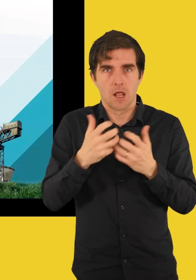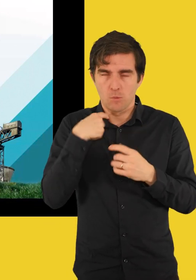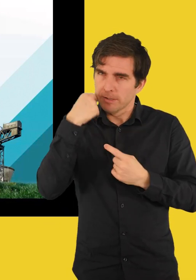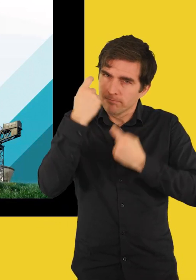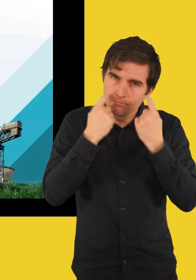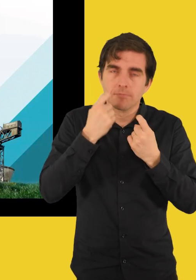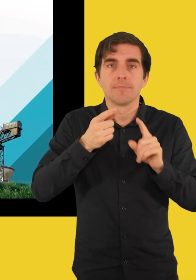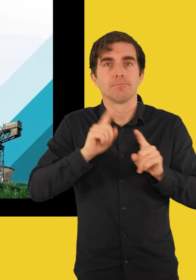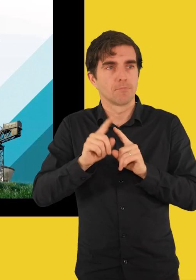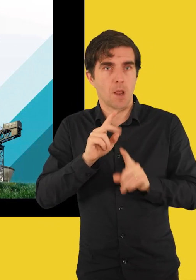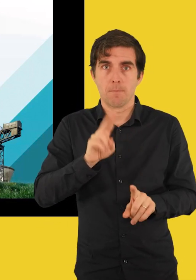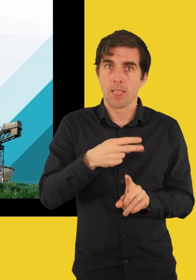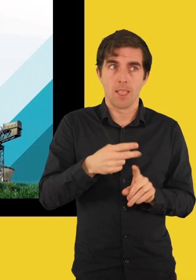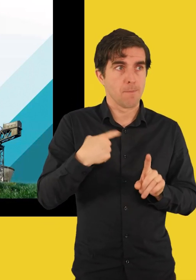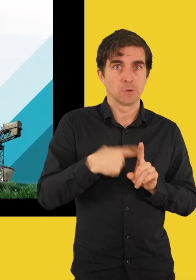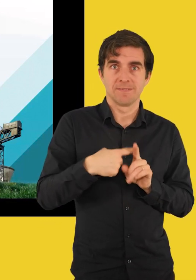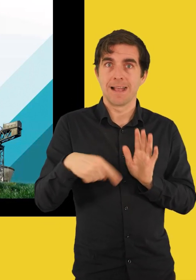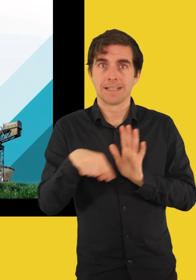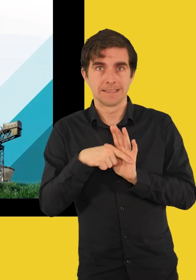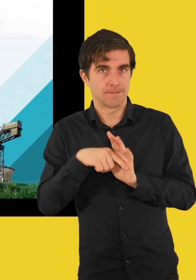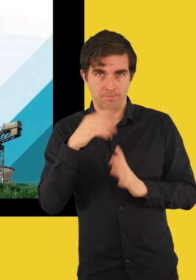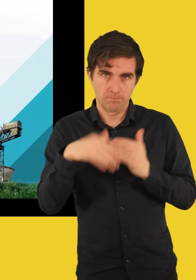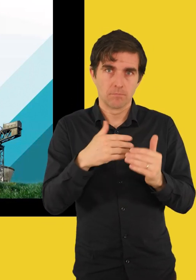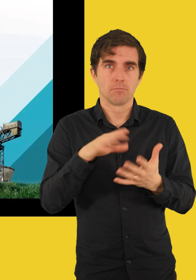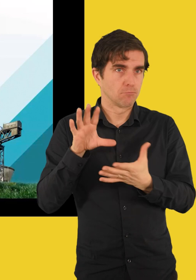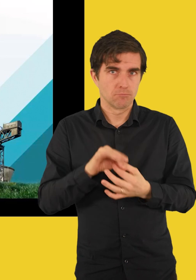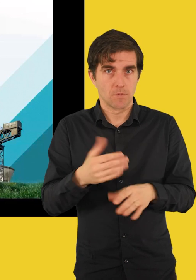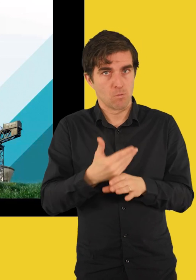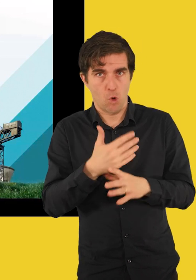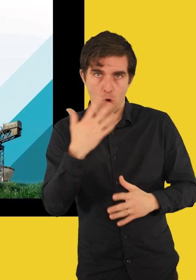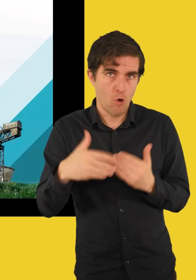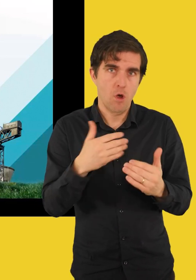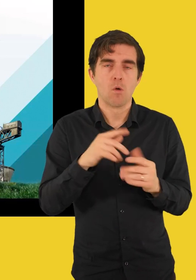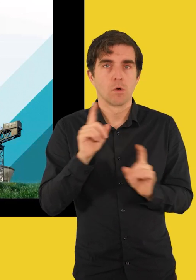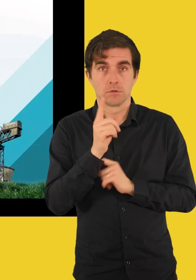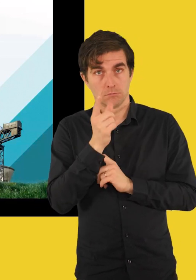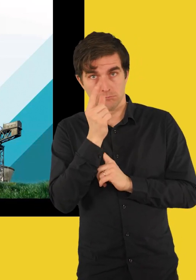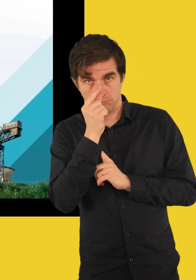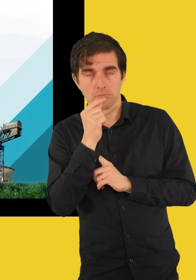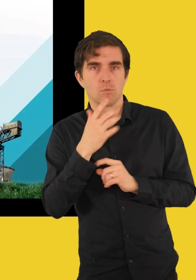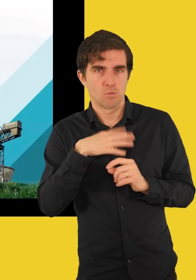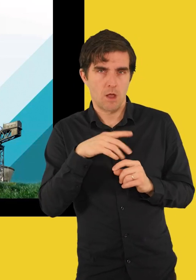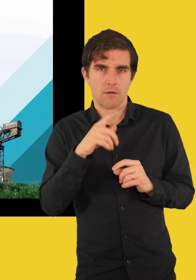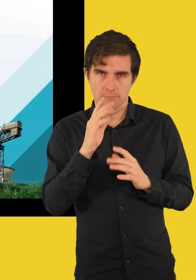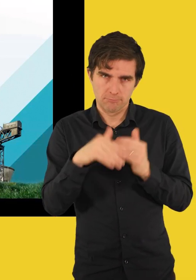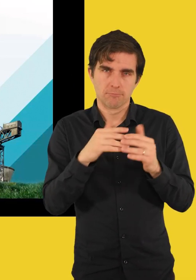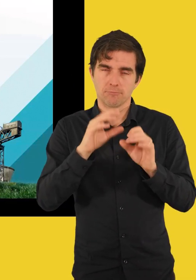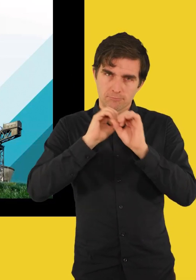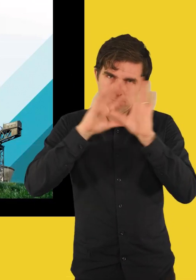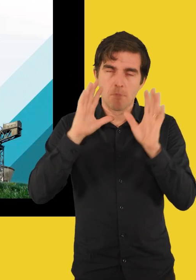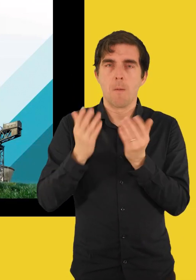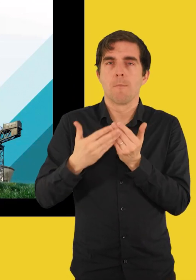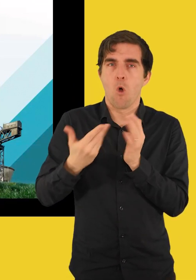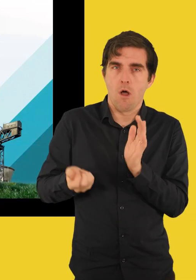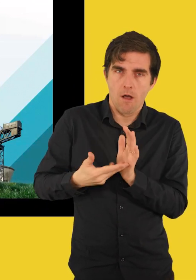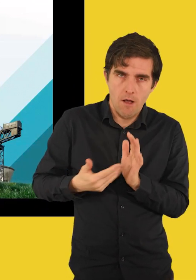to consider both positive and negative impacts of their piece of work on these and where the potential is for